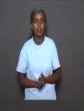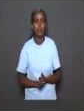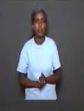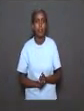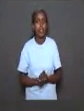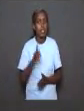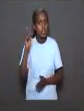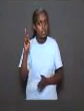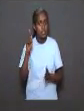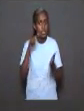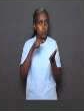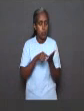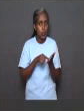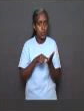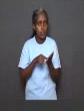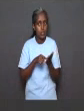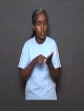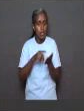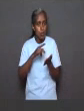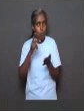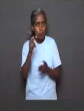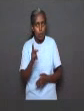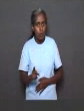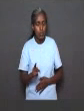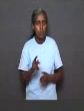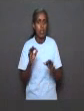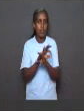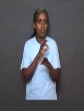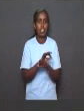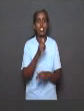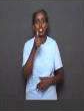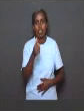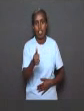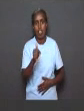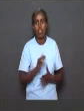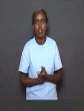These are the points that are plotted by function A.